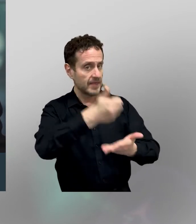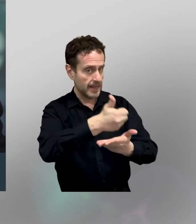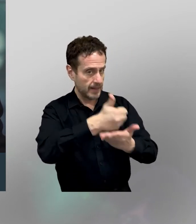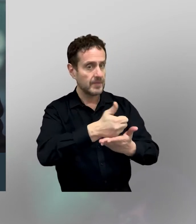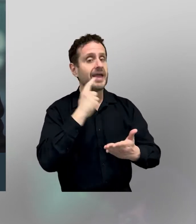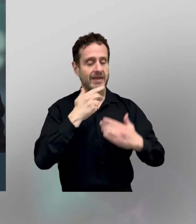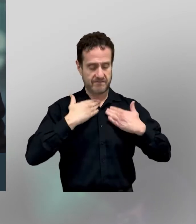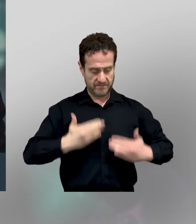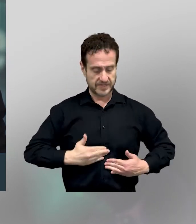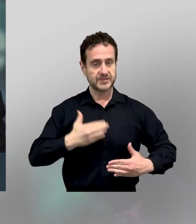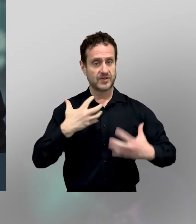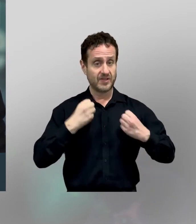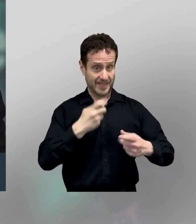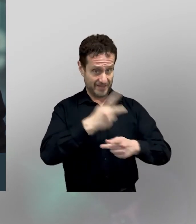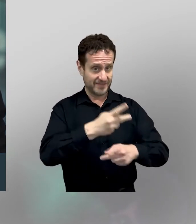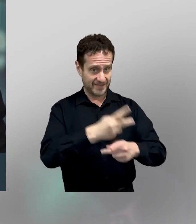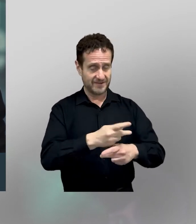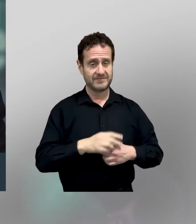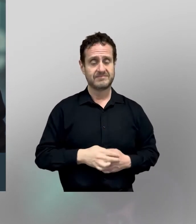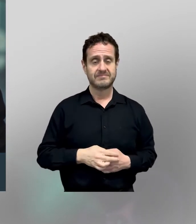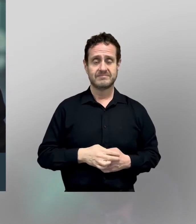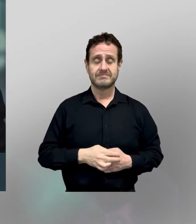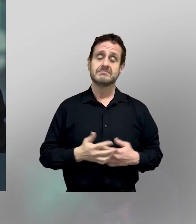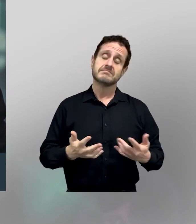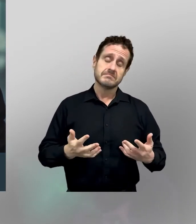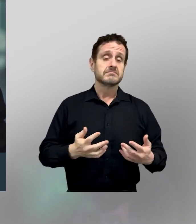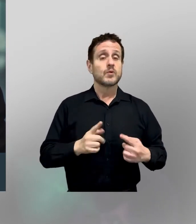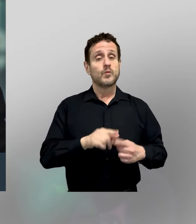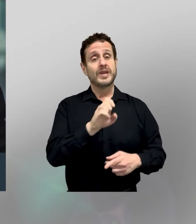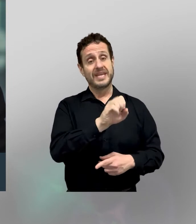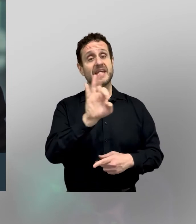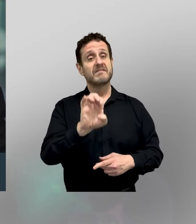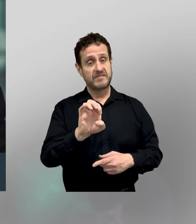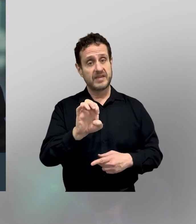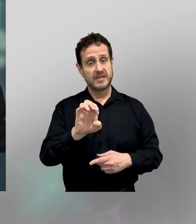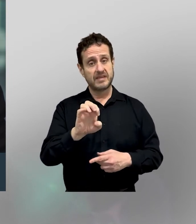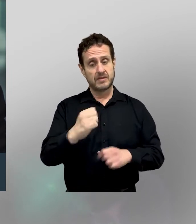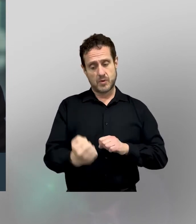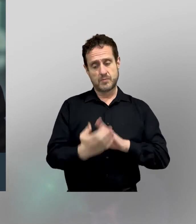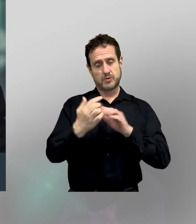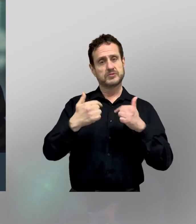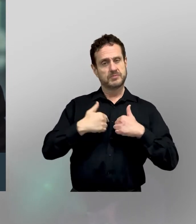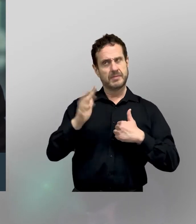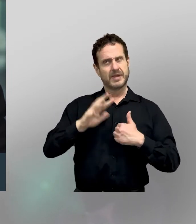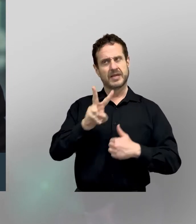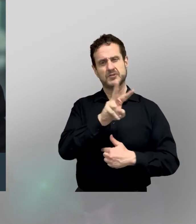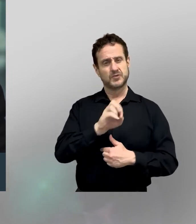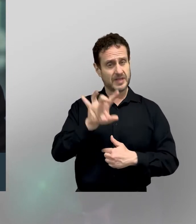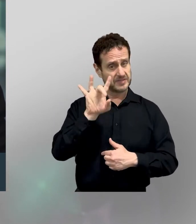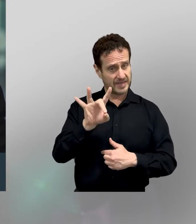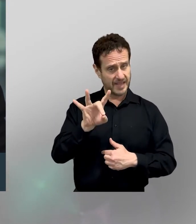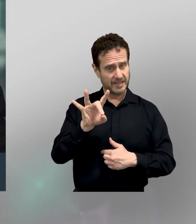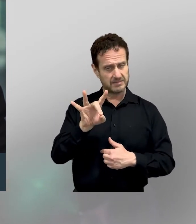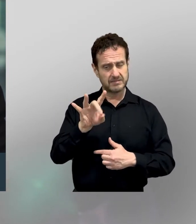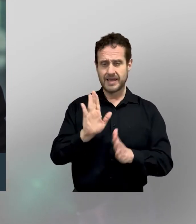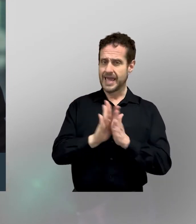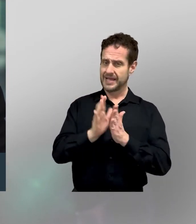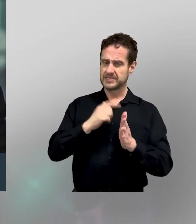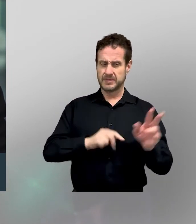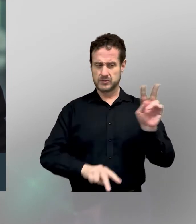their constitutional rights to mental and physical health care. And so when Equip came to me